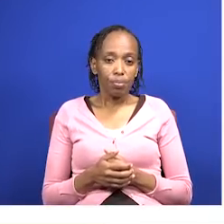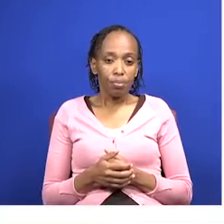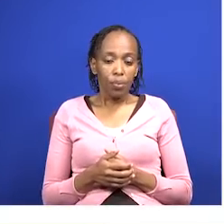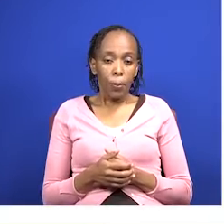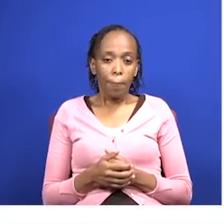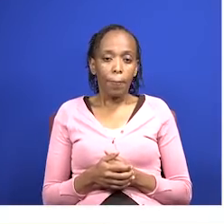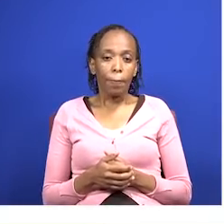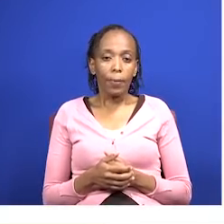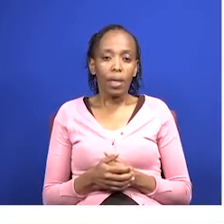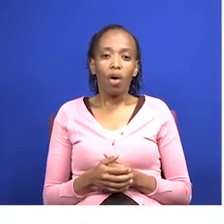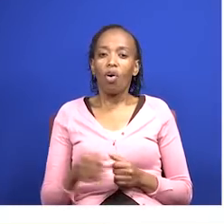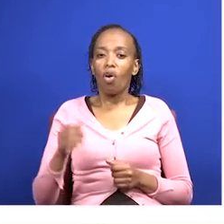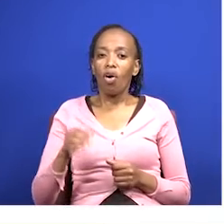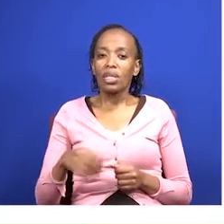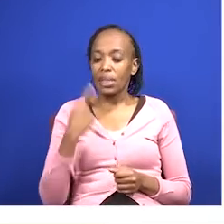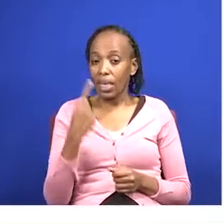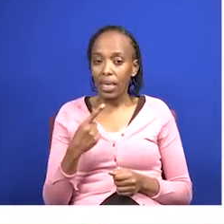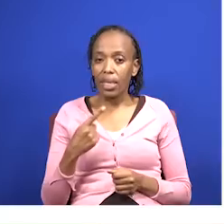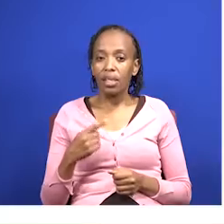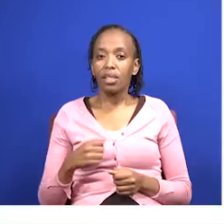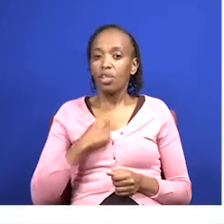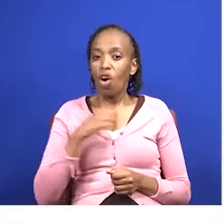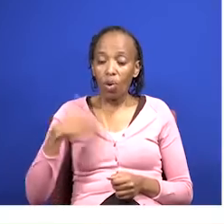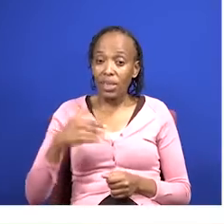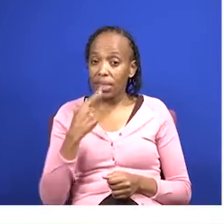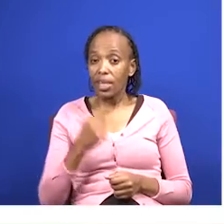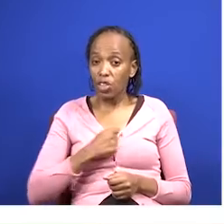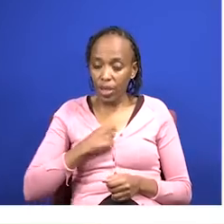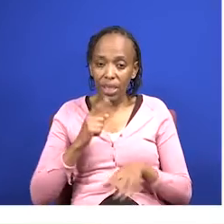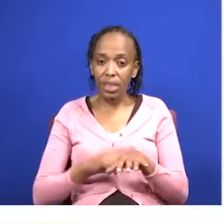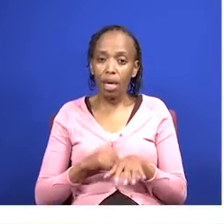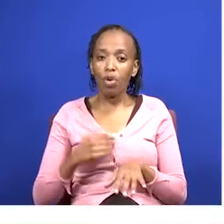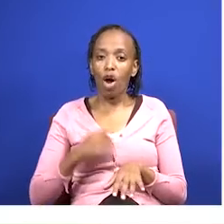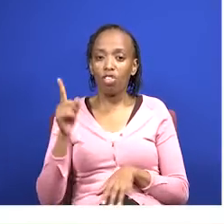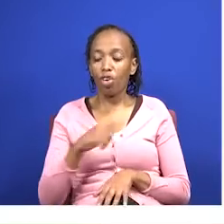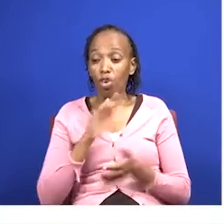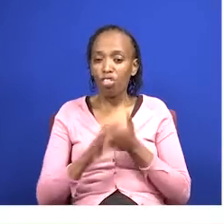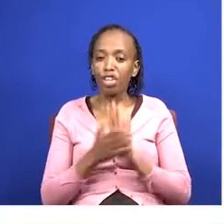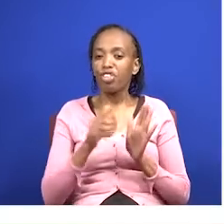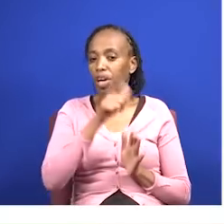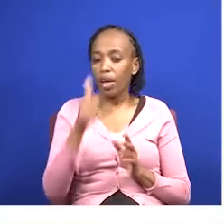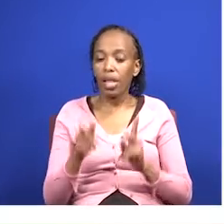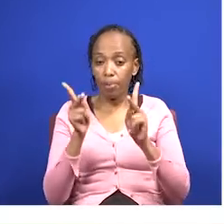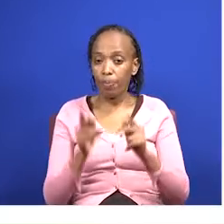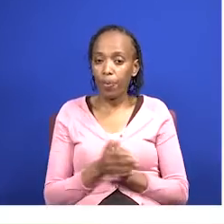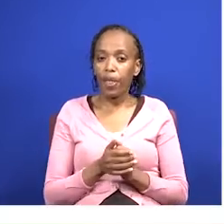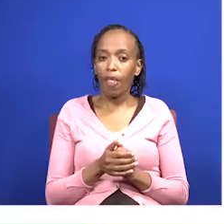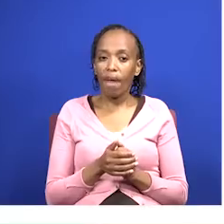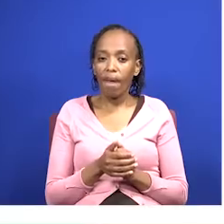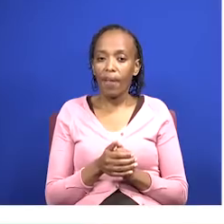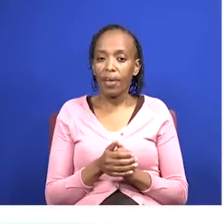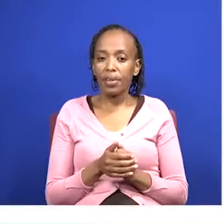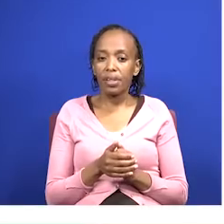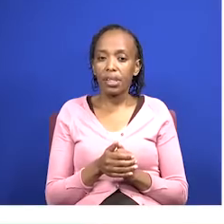people. Always say sorry when you commit a wrong. Forgiving other people